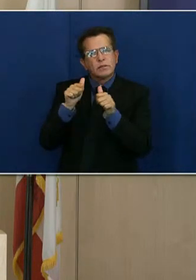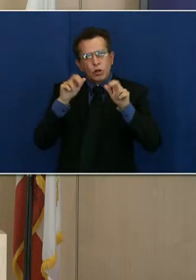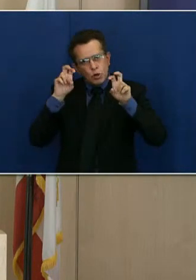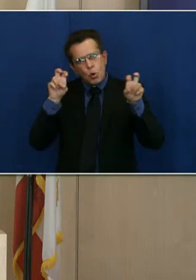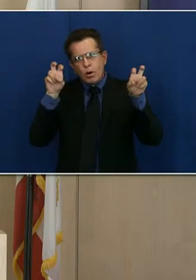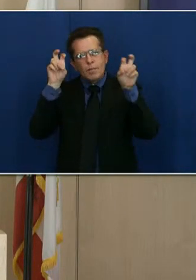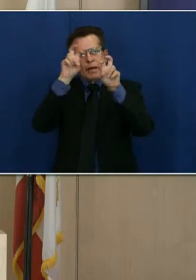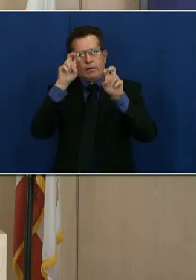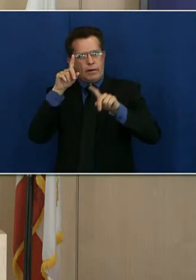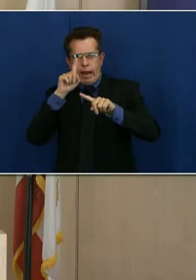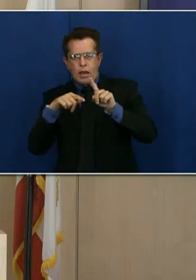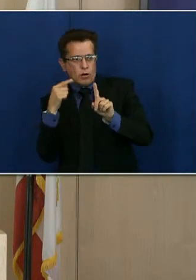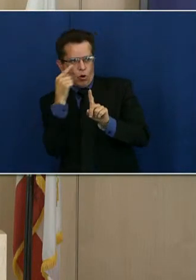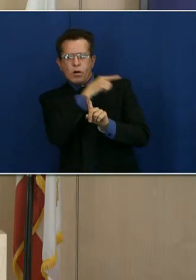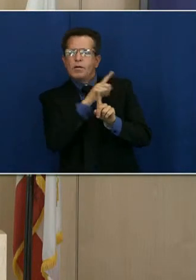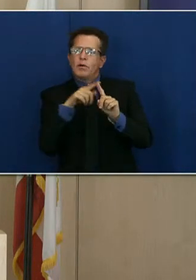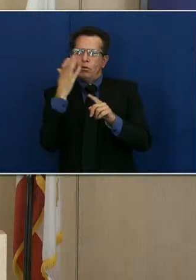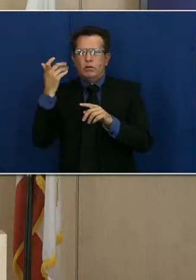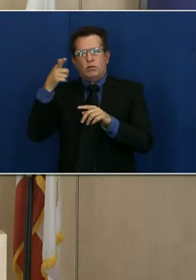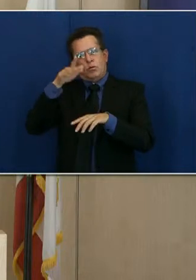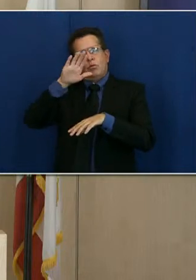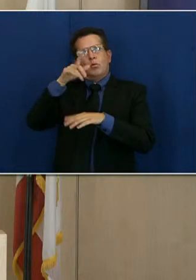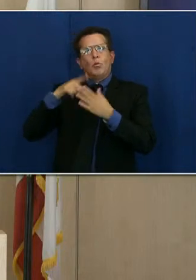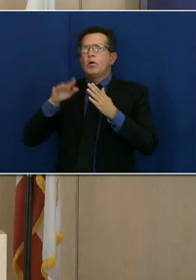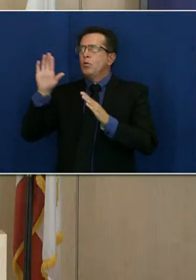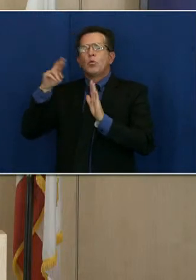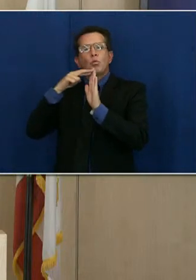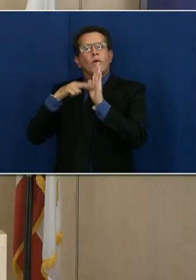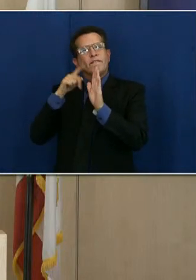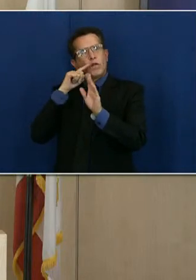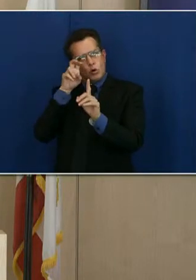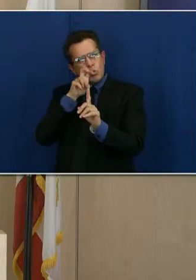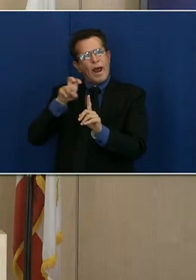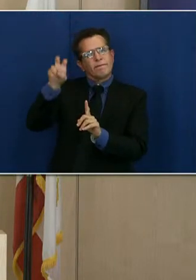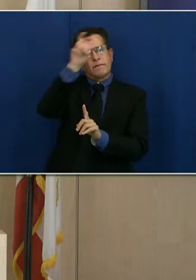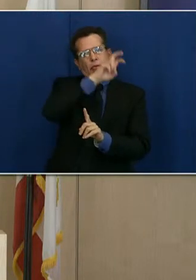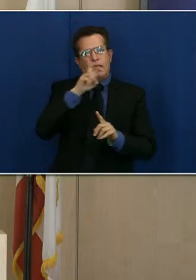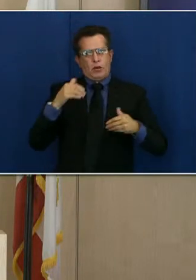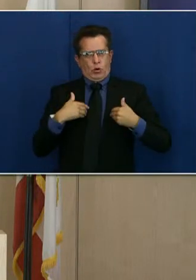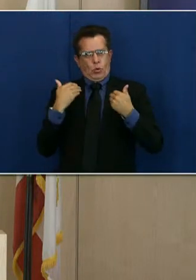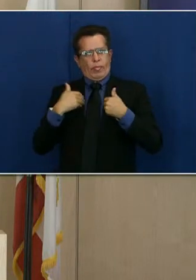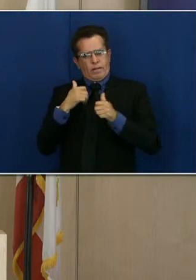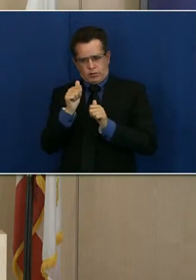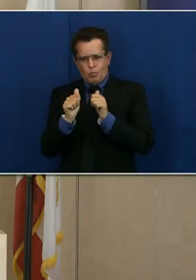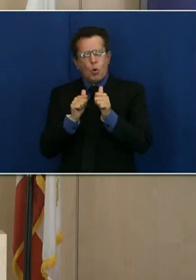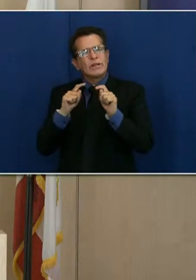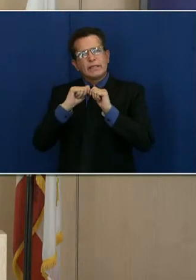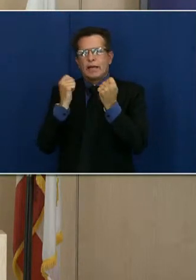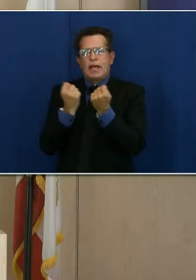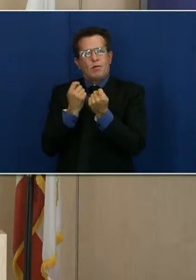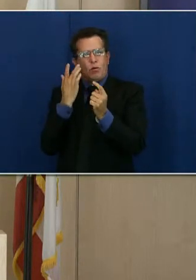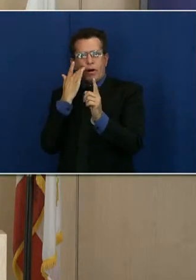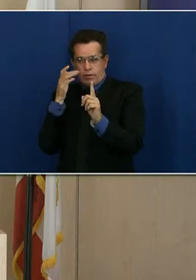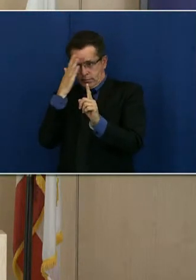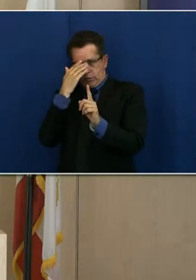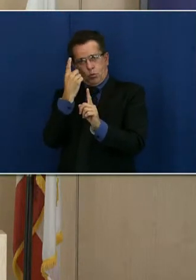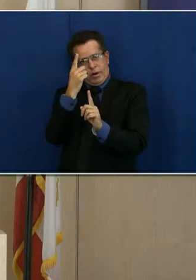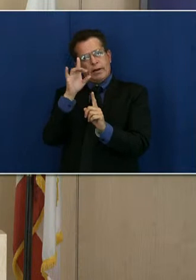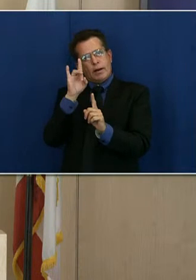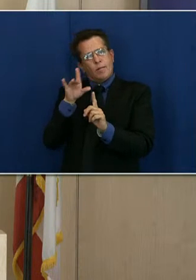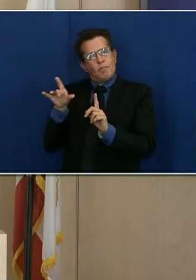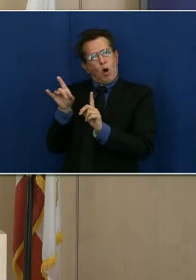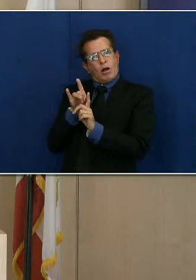reaffirm your position on traveling youth sports teams. And I bring this up because one of the positive students